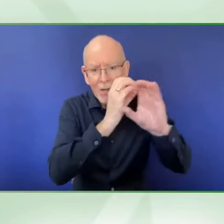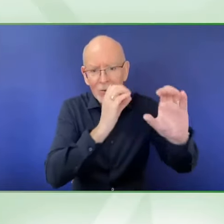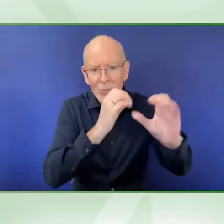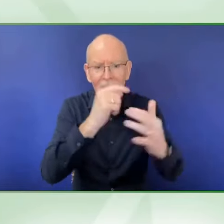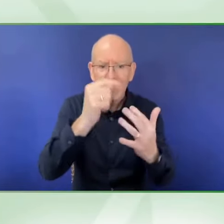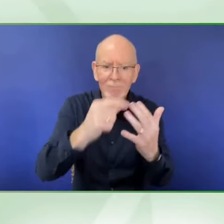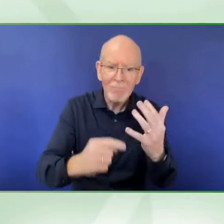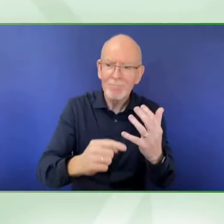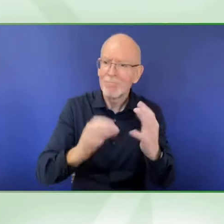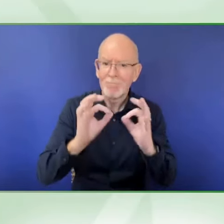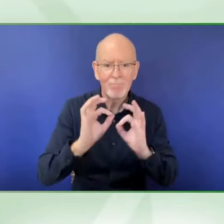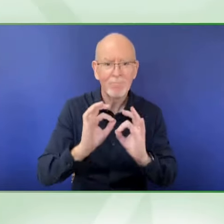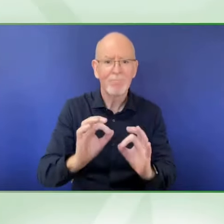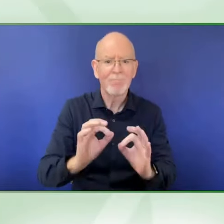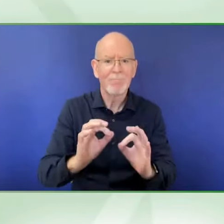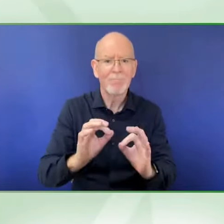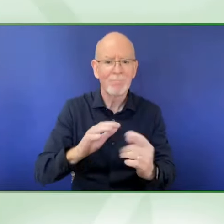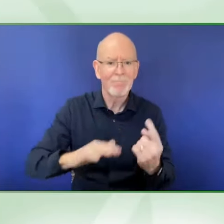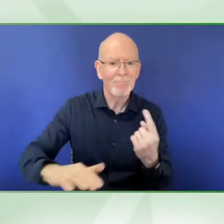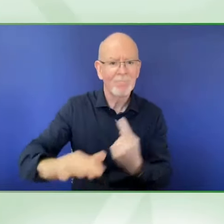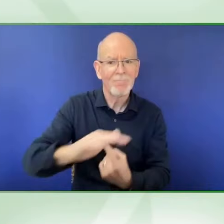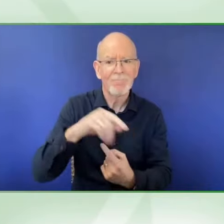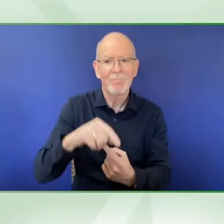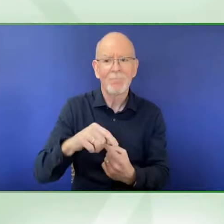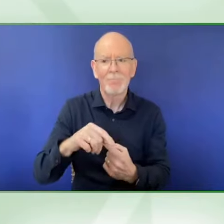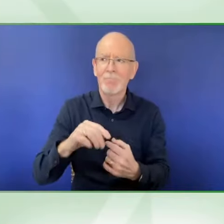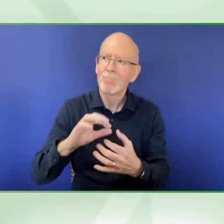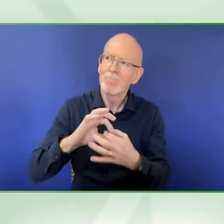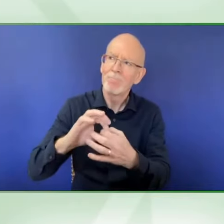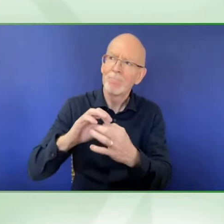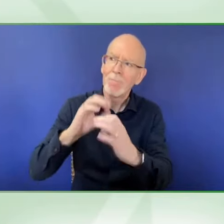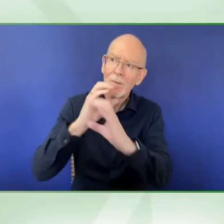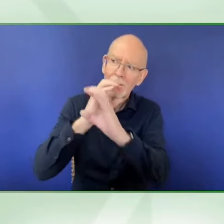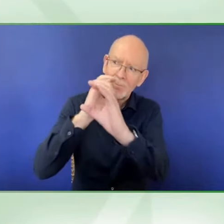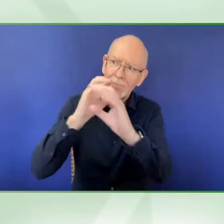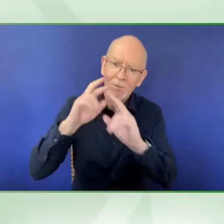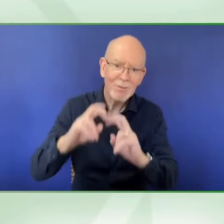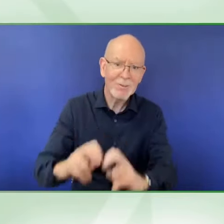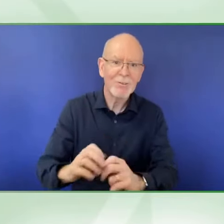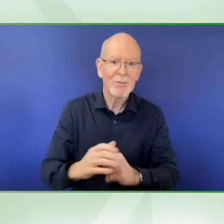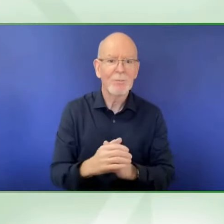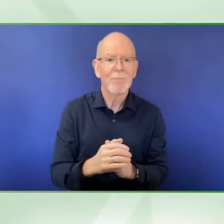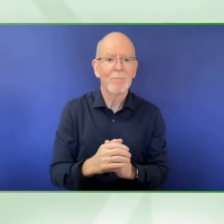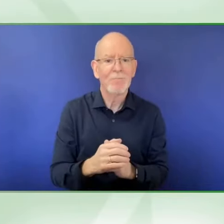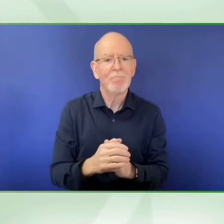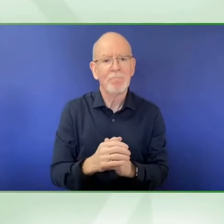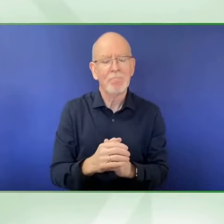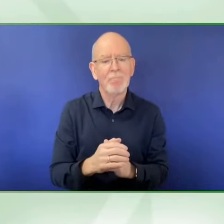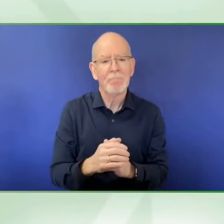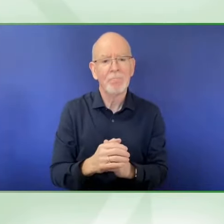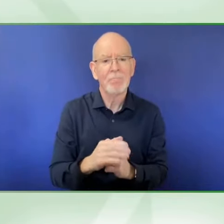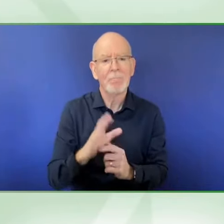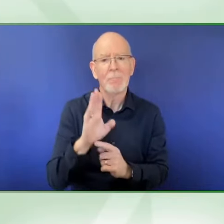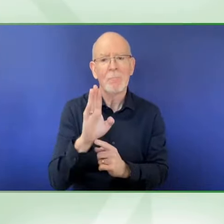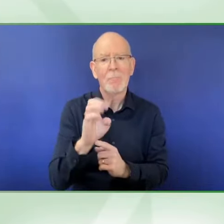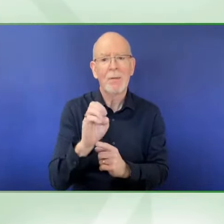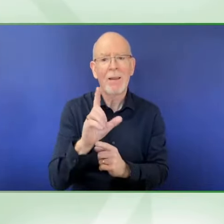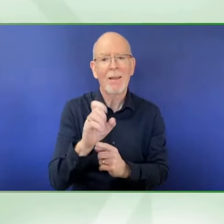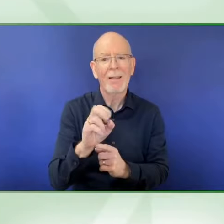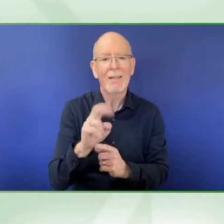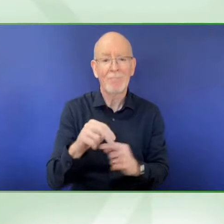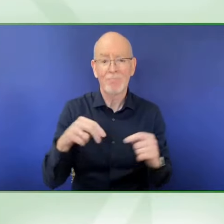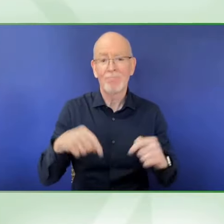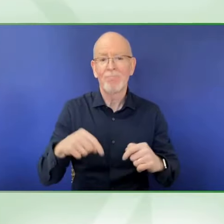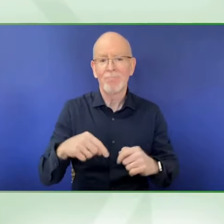we incorporate people with disabilities into this agenda? In my personal case, it doesn't have